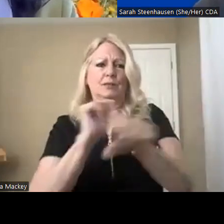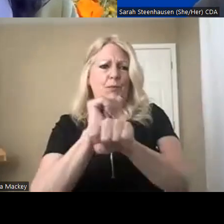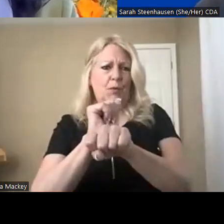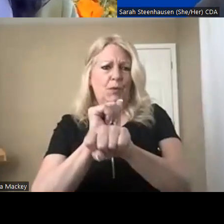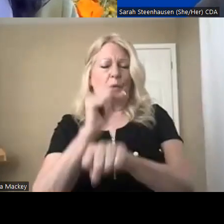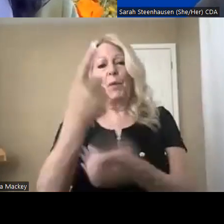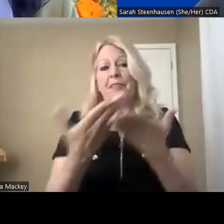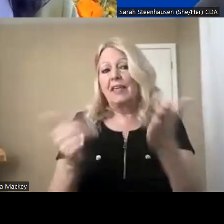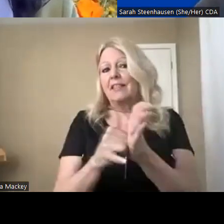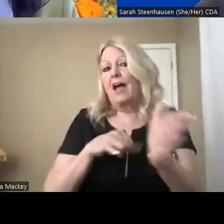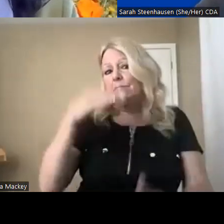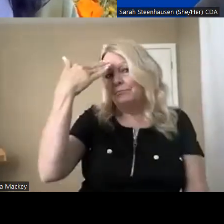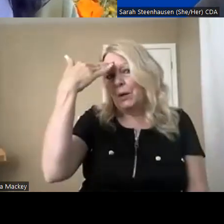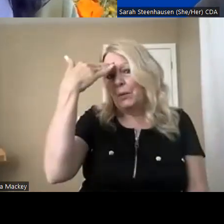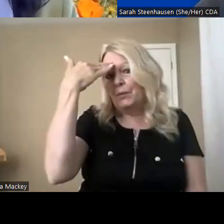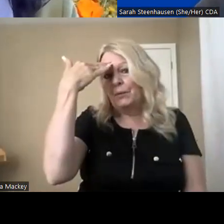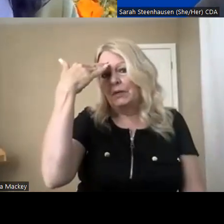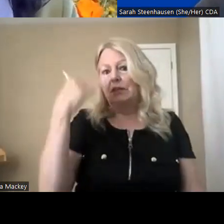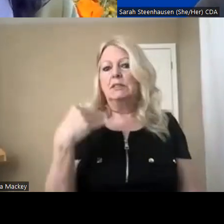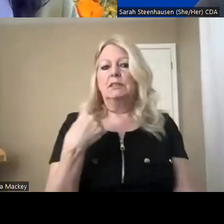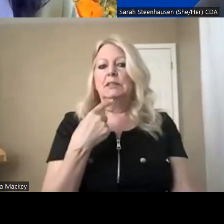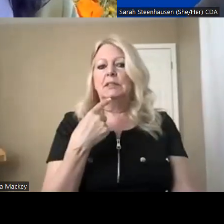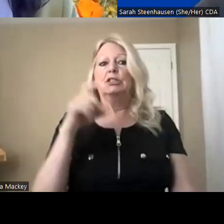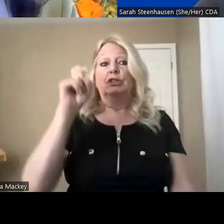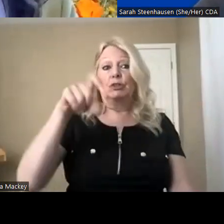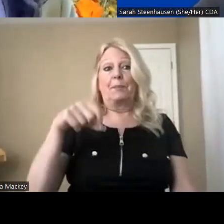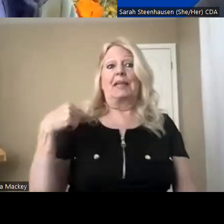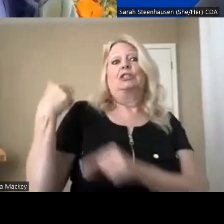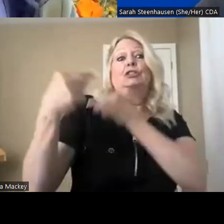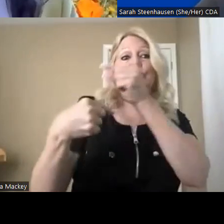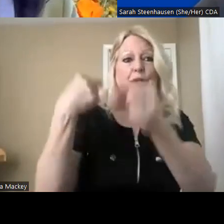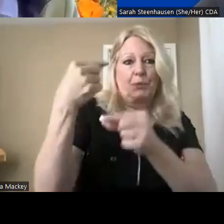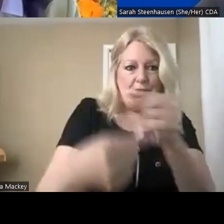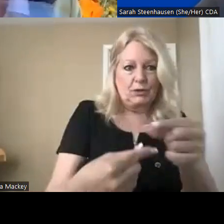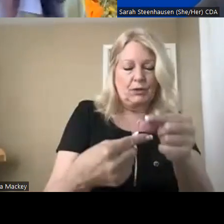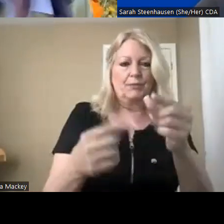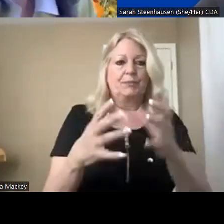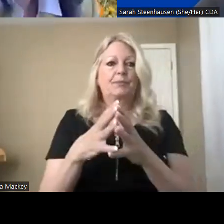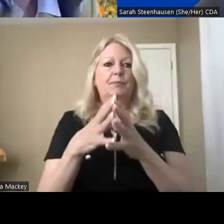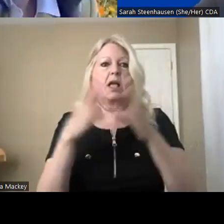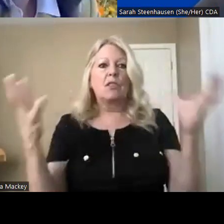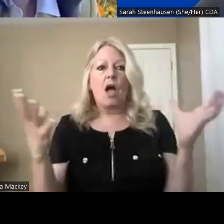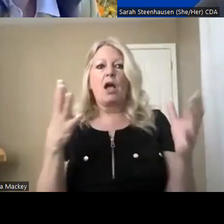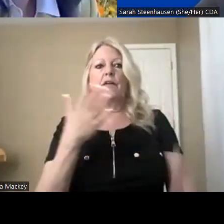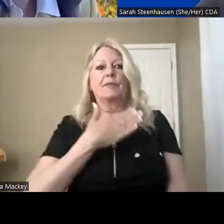is that I know that I think it should be intergenerational. A lot of